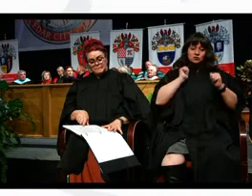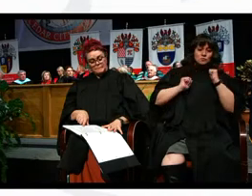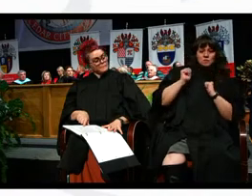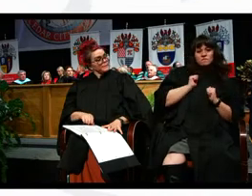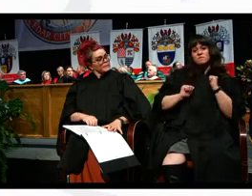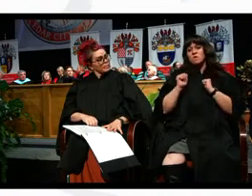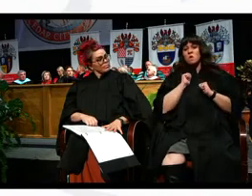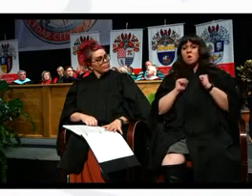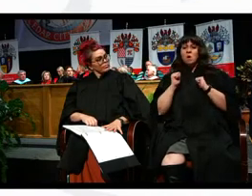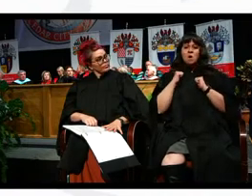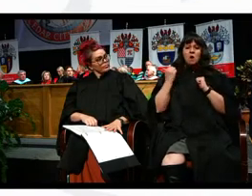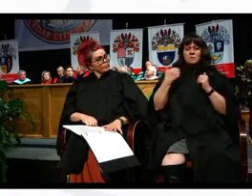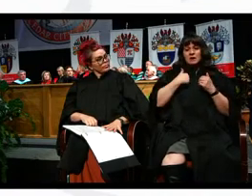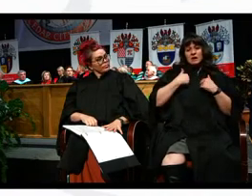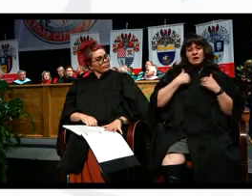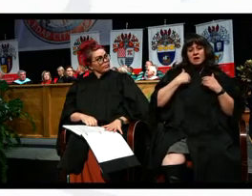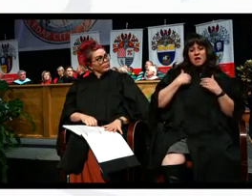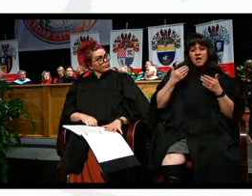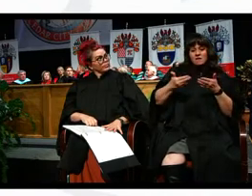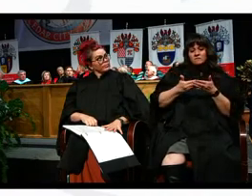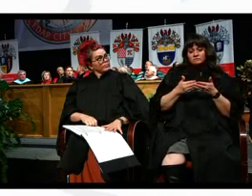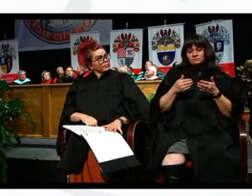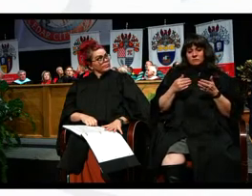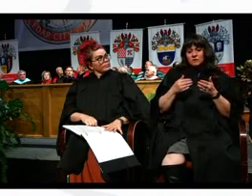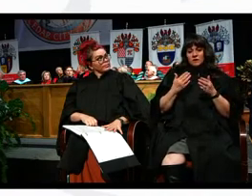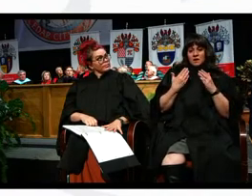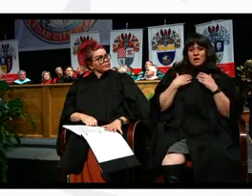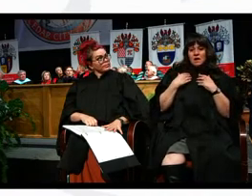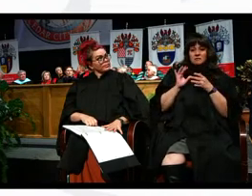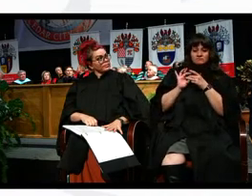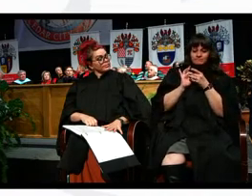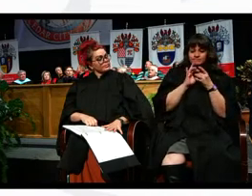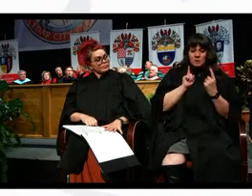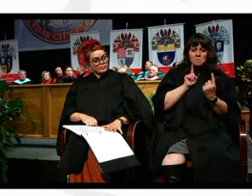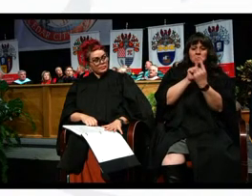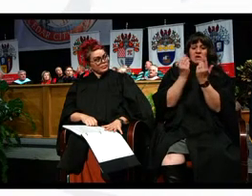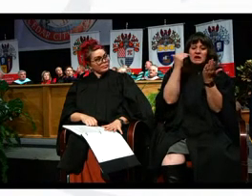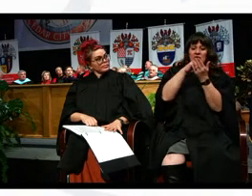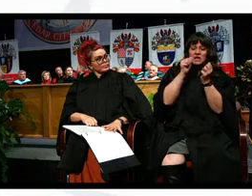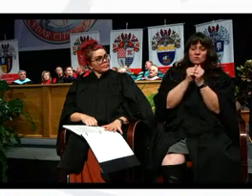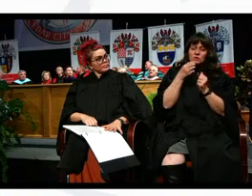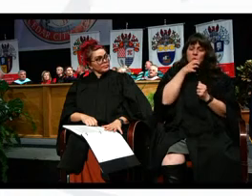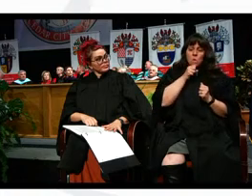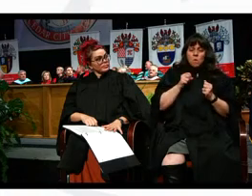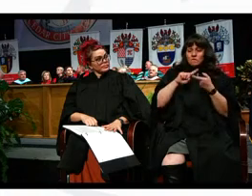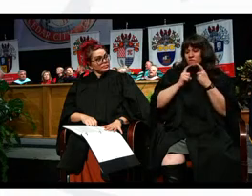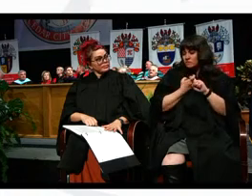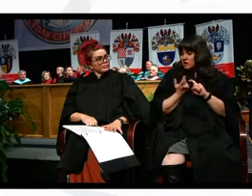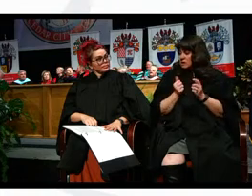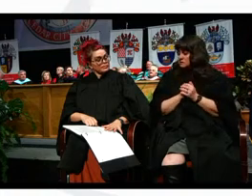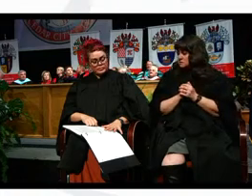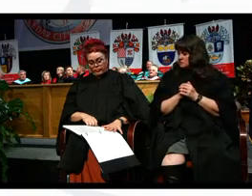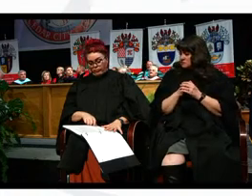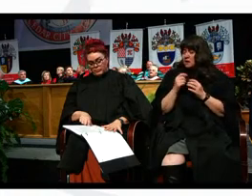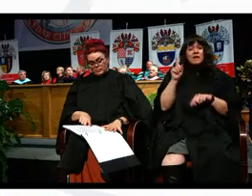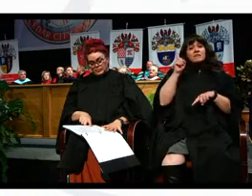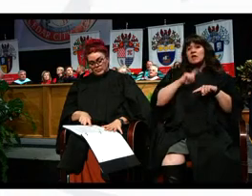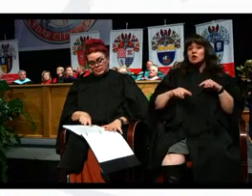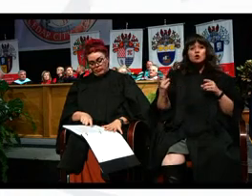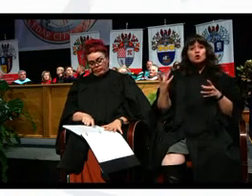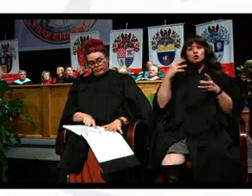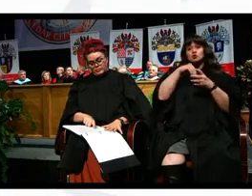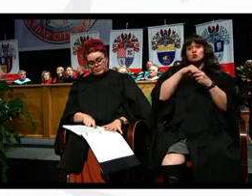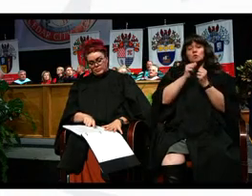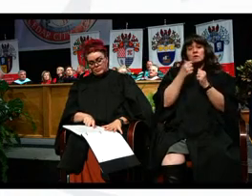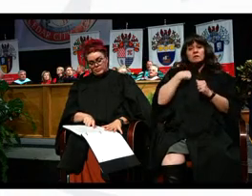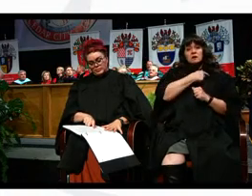renew old friendships. While their touring schedule would not allow them to be with us in person, they join us in